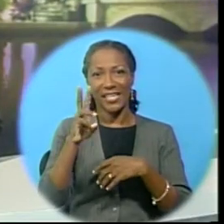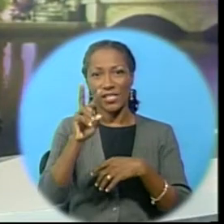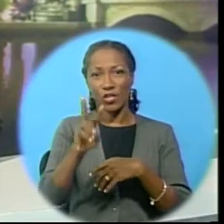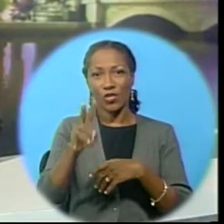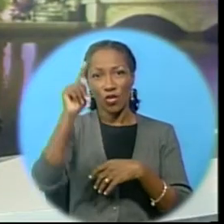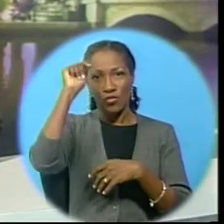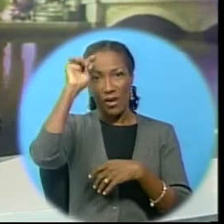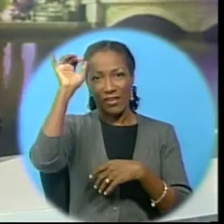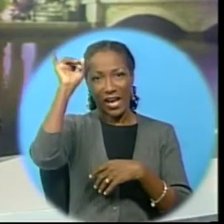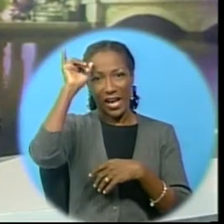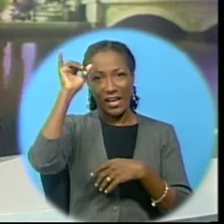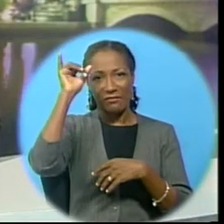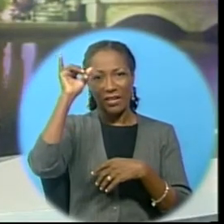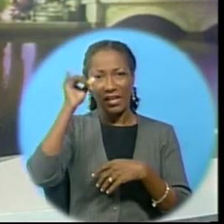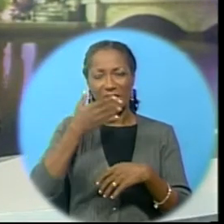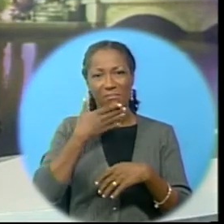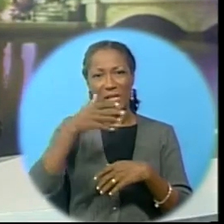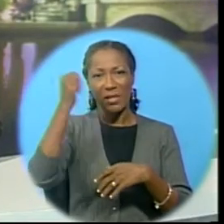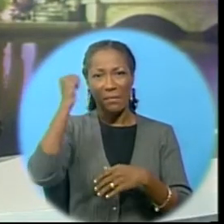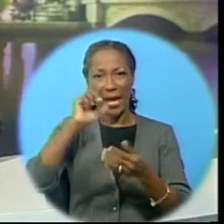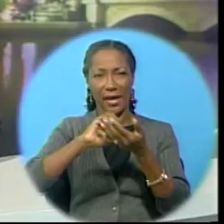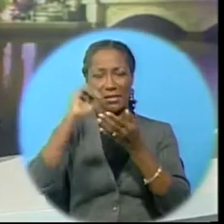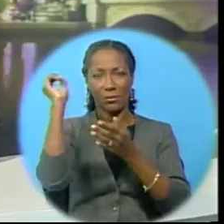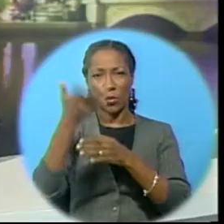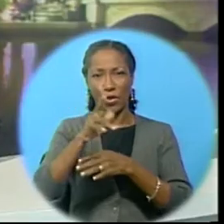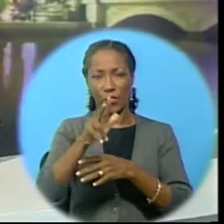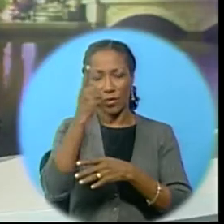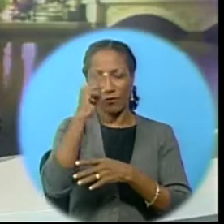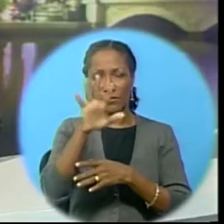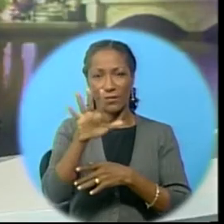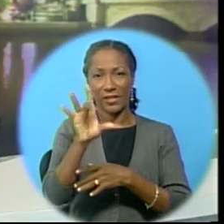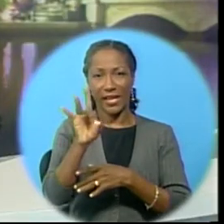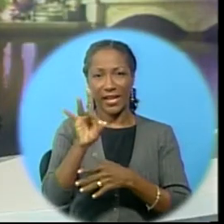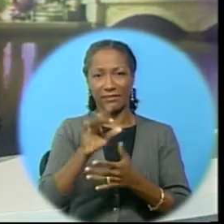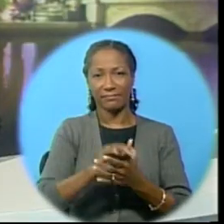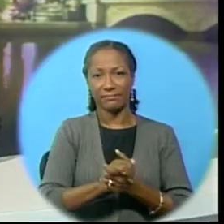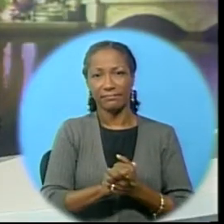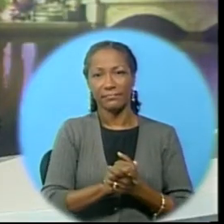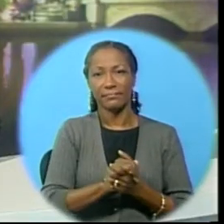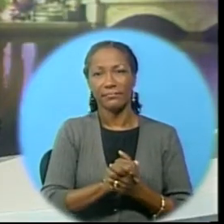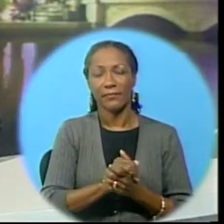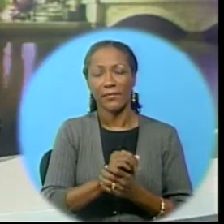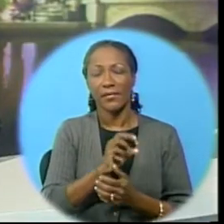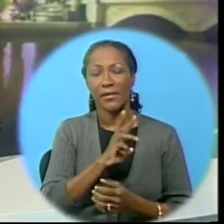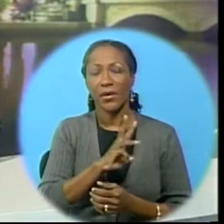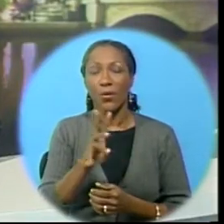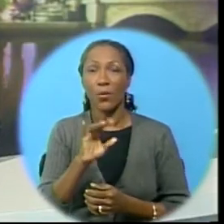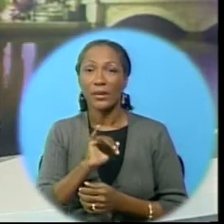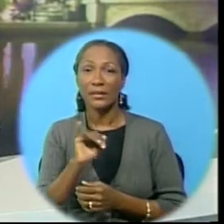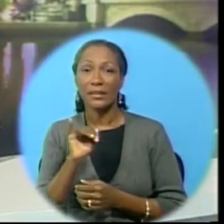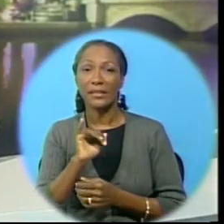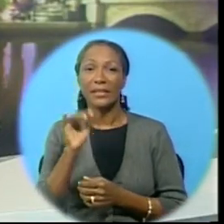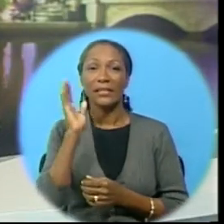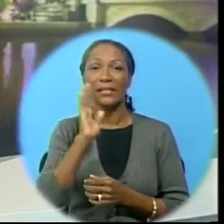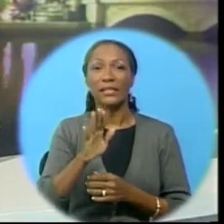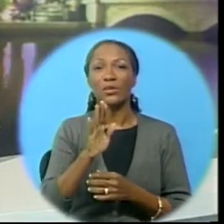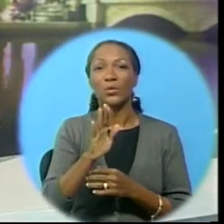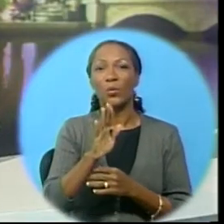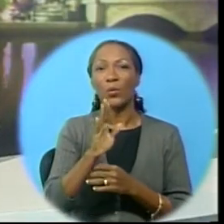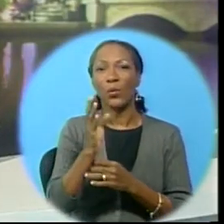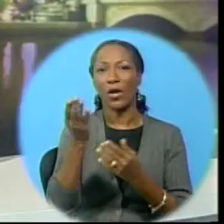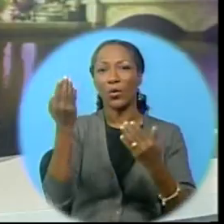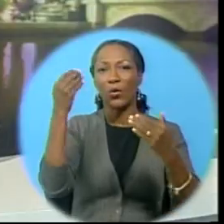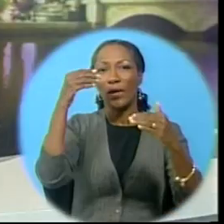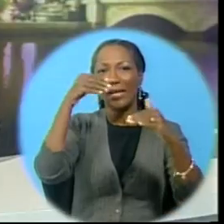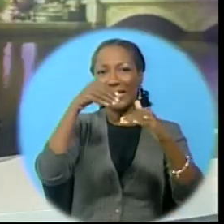the pick of the bowlers so far with 3 for 58. West Indies will enter the first test against host Sri Lanka tonight